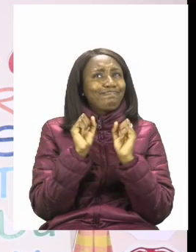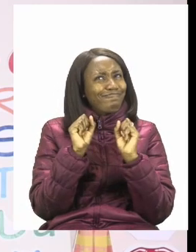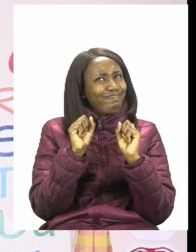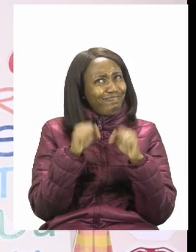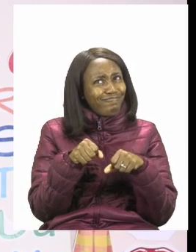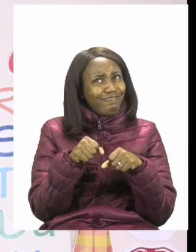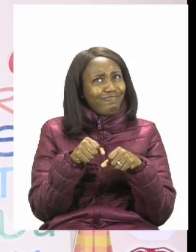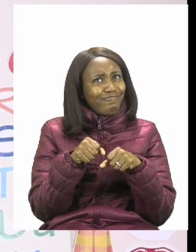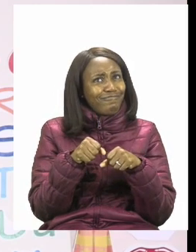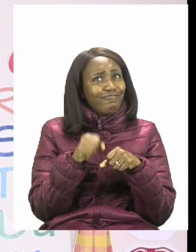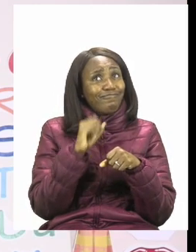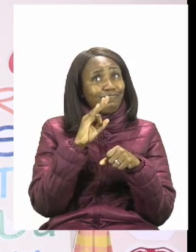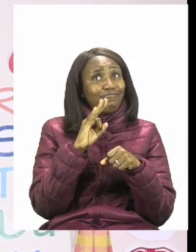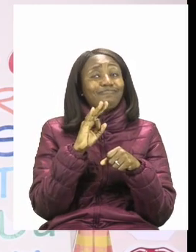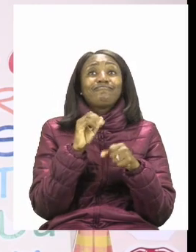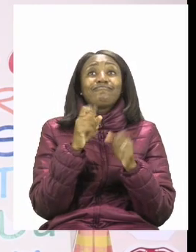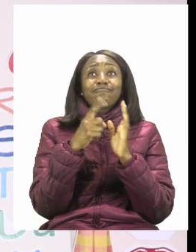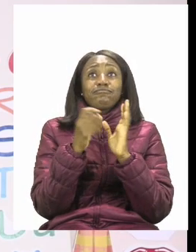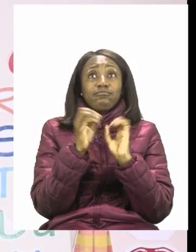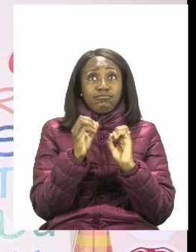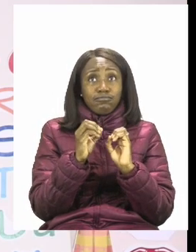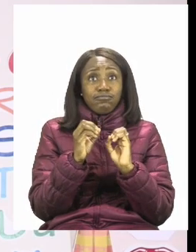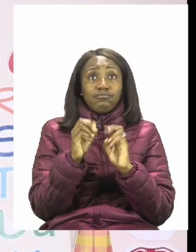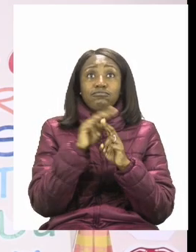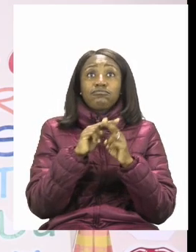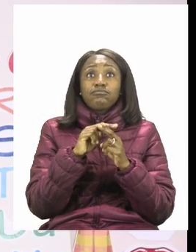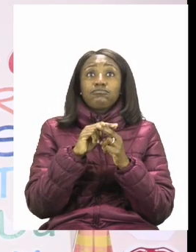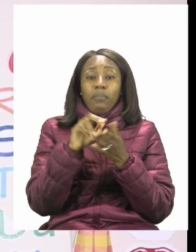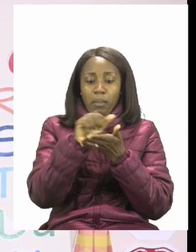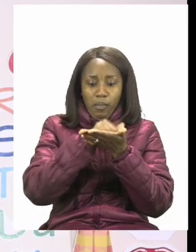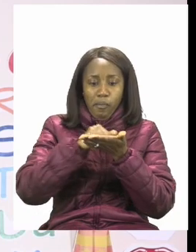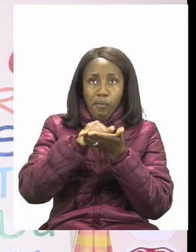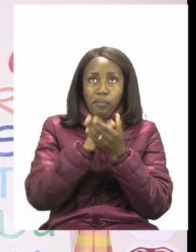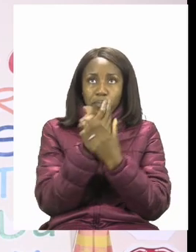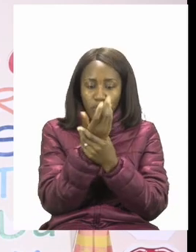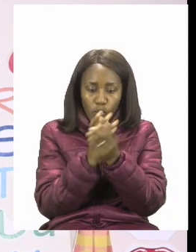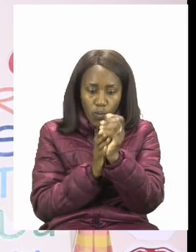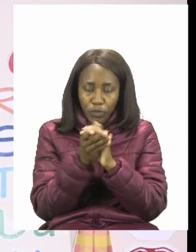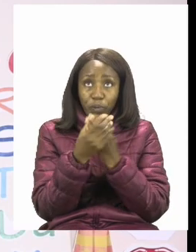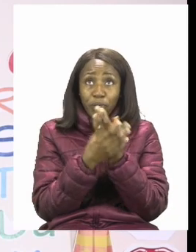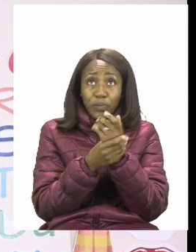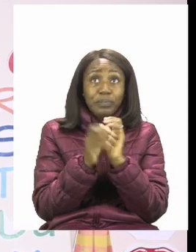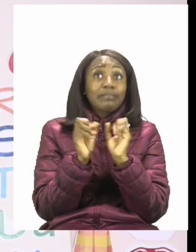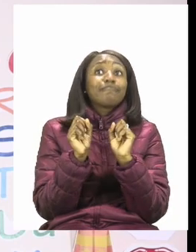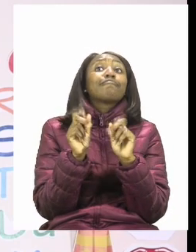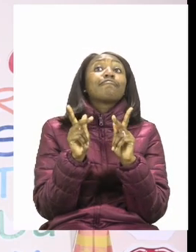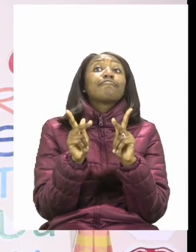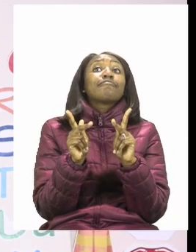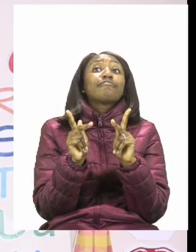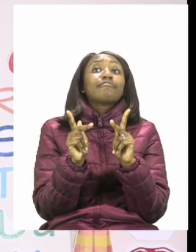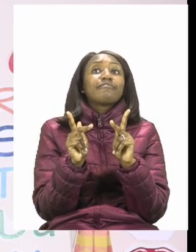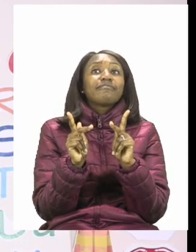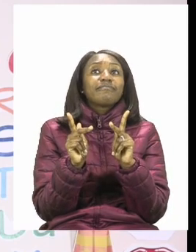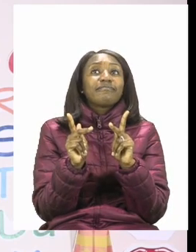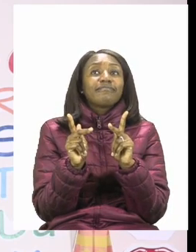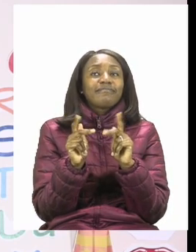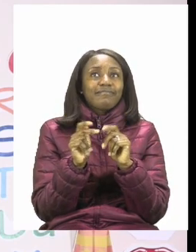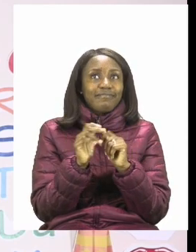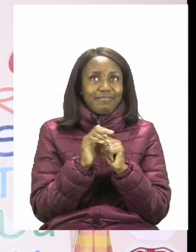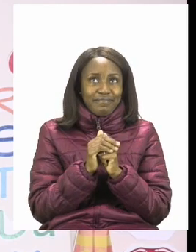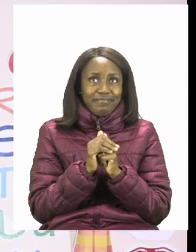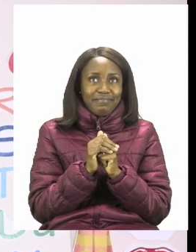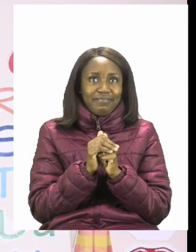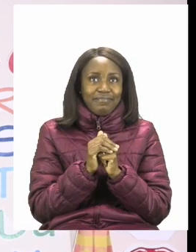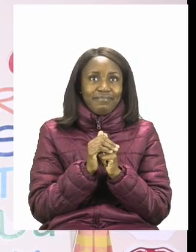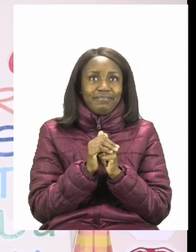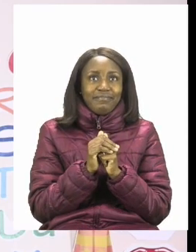you don't have sanitizer, you can always wash your hands with water and soap.